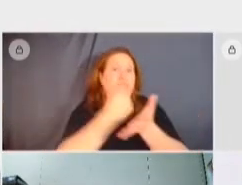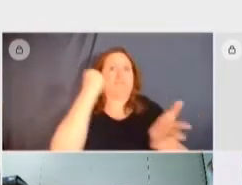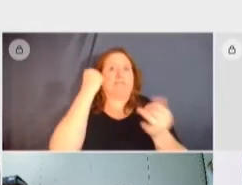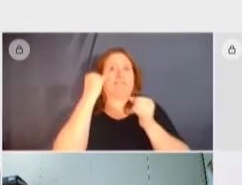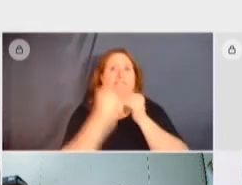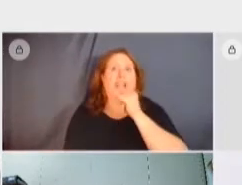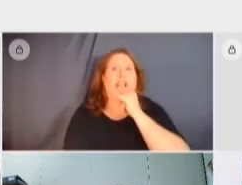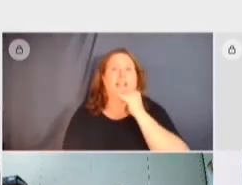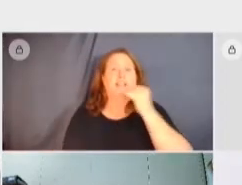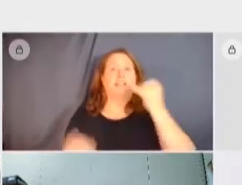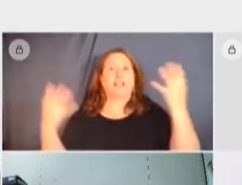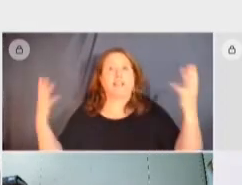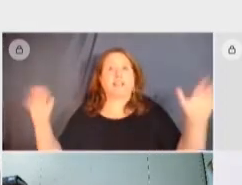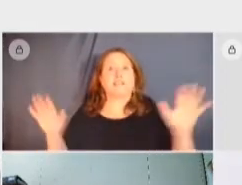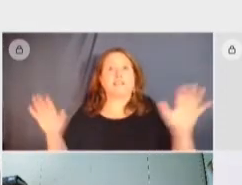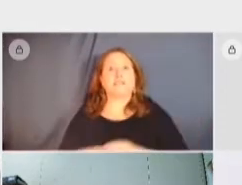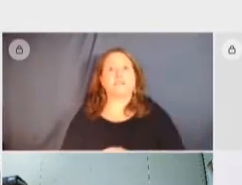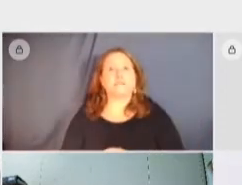Is there a motion?